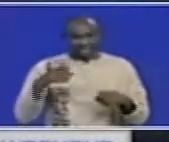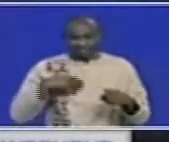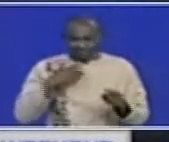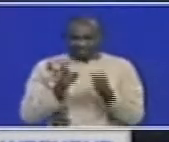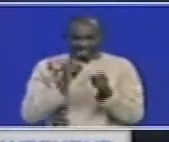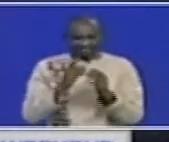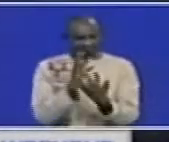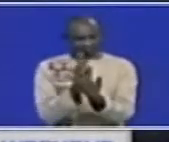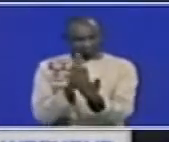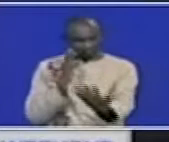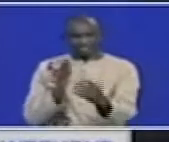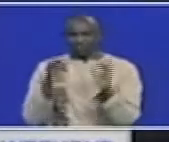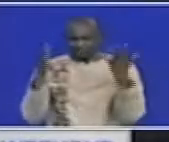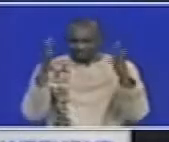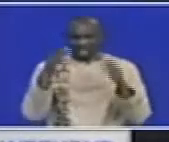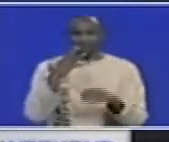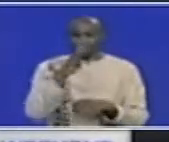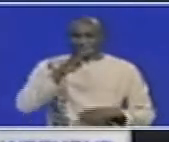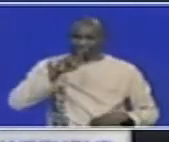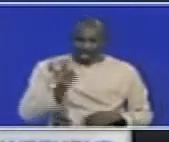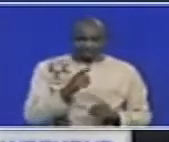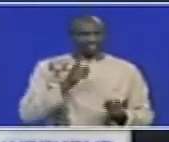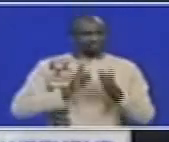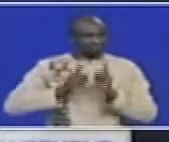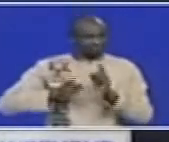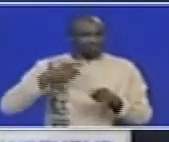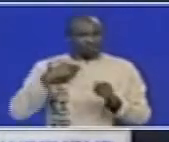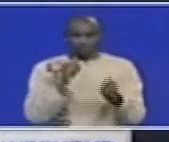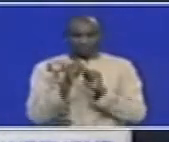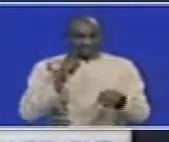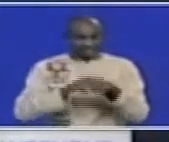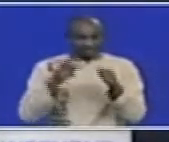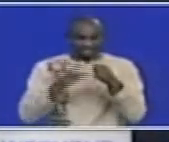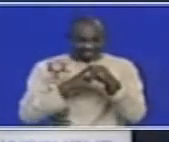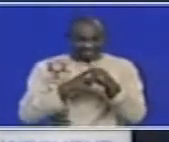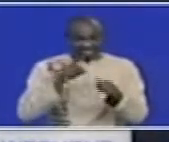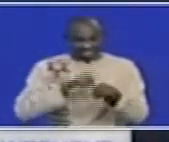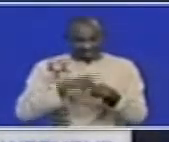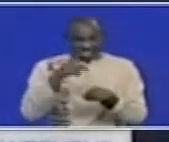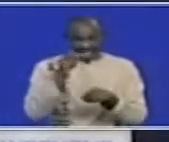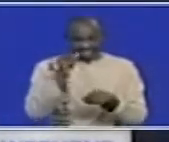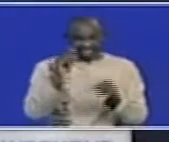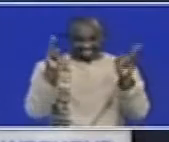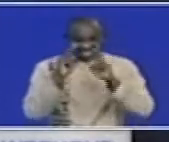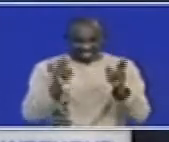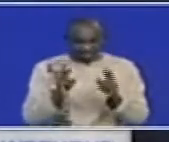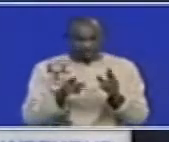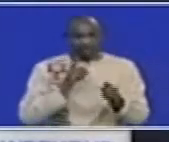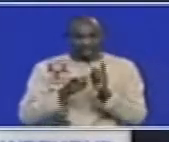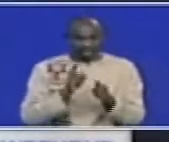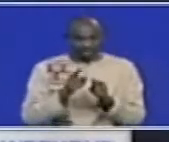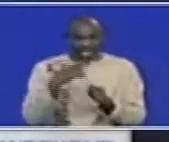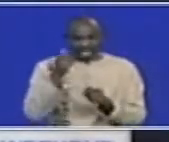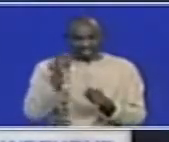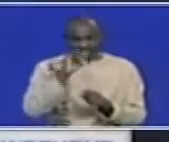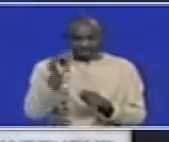up the route to cheer the over 4,000 athletes who competed during the 7th edition of the Kass International Marathon. Hassan Juma